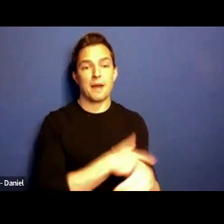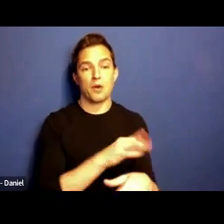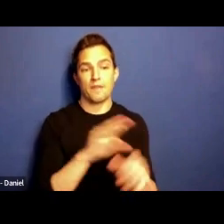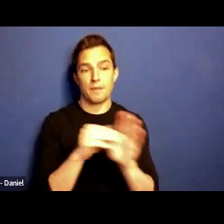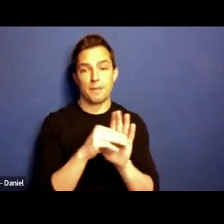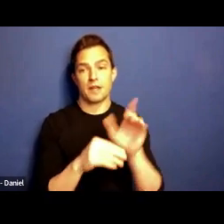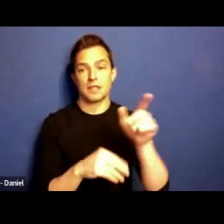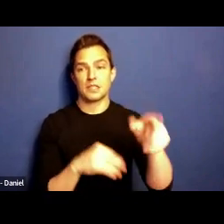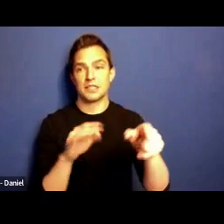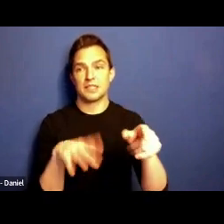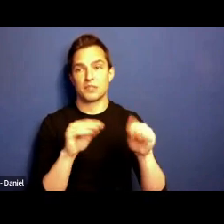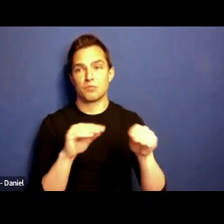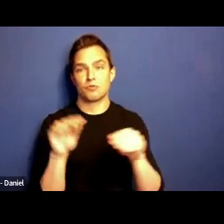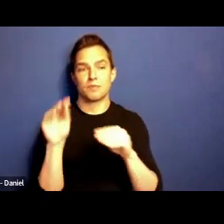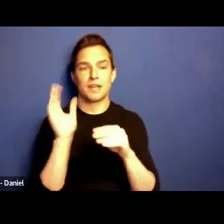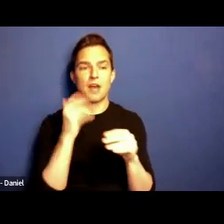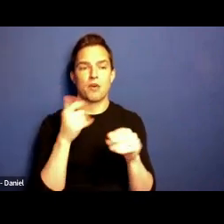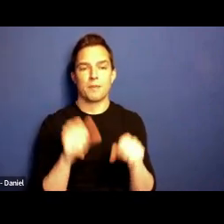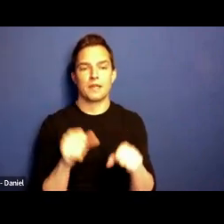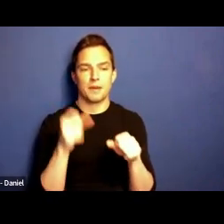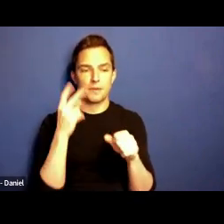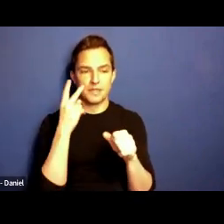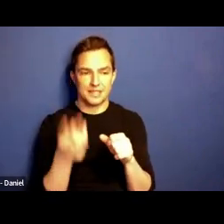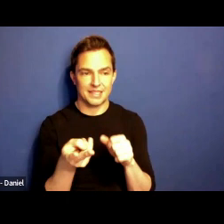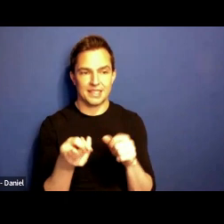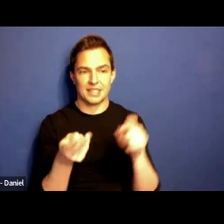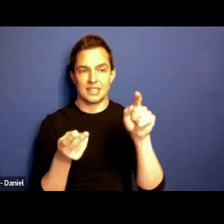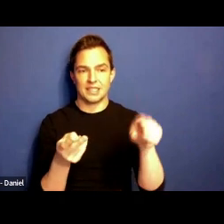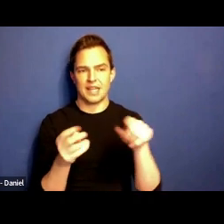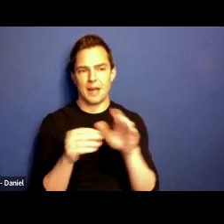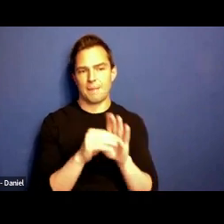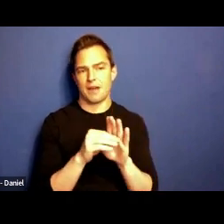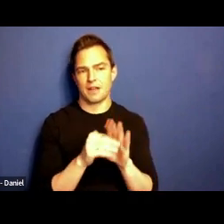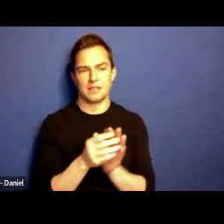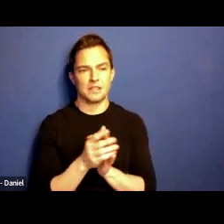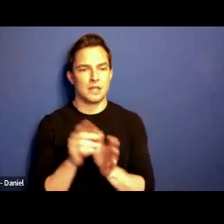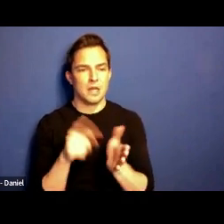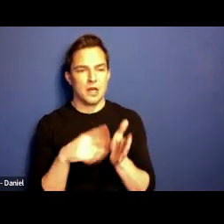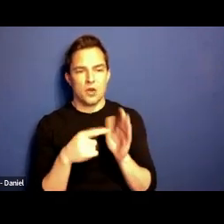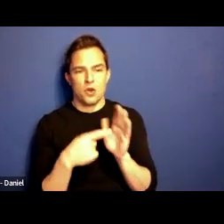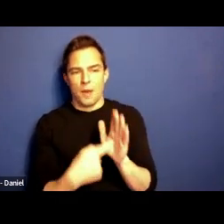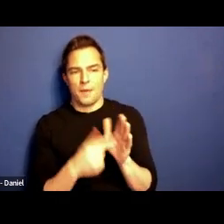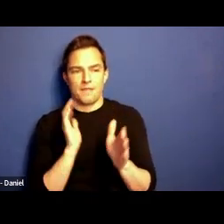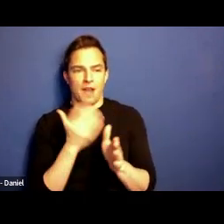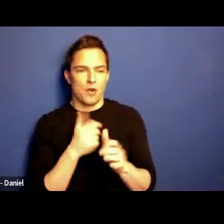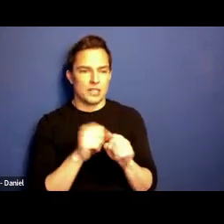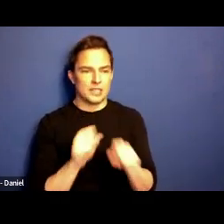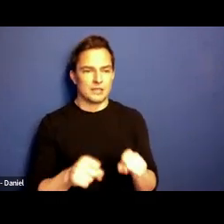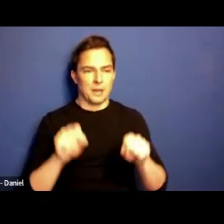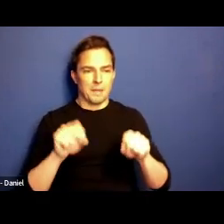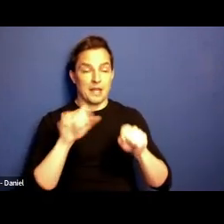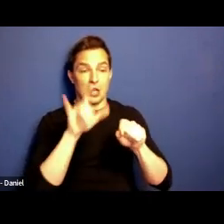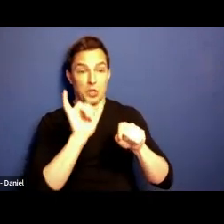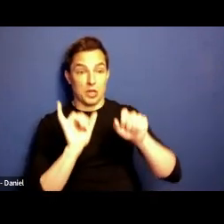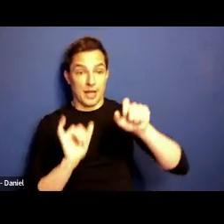is its movement, is our ability to see, you know, does this model, this representation of our system's capacity look